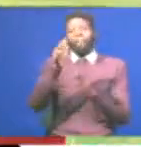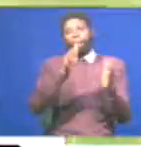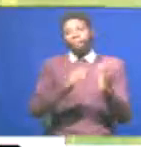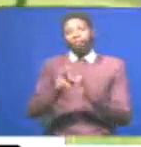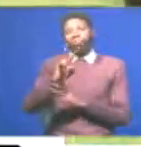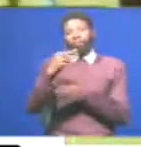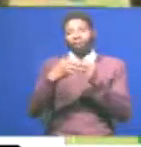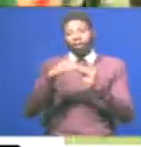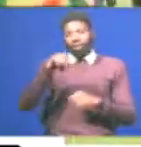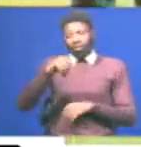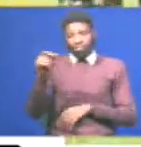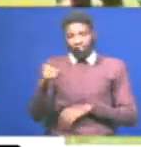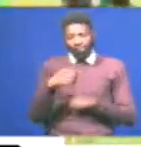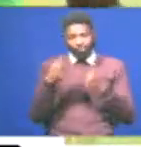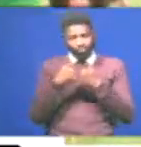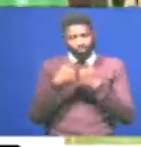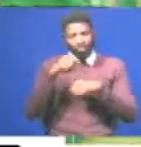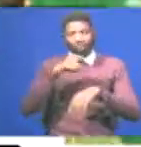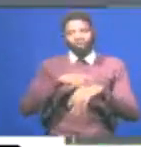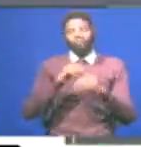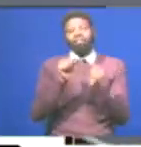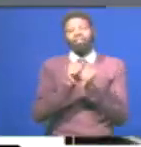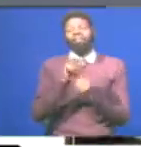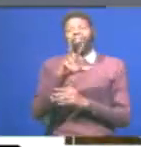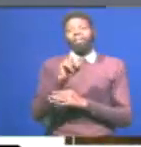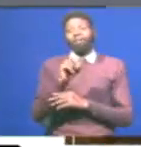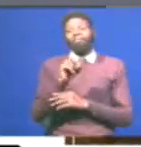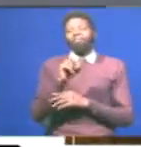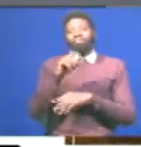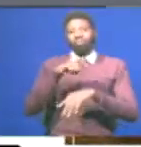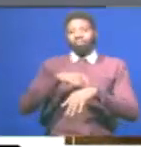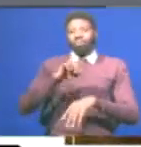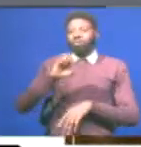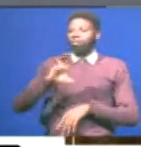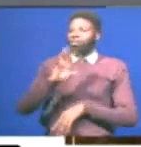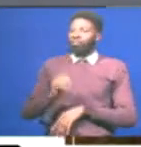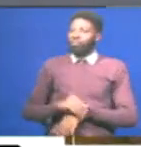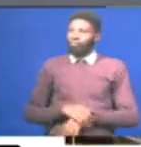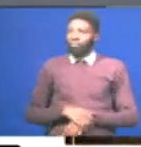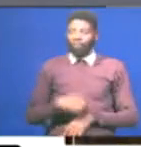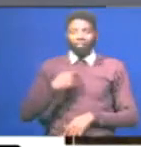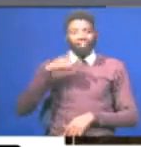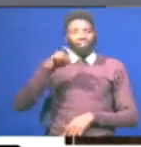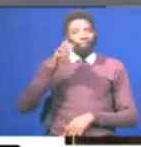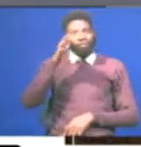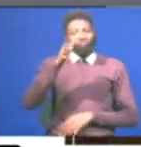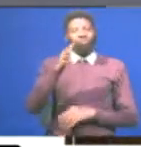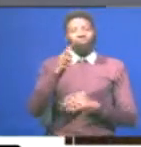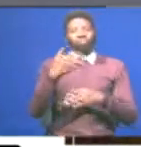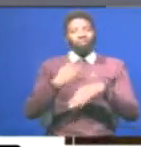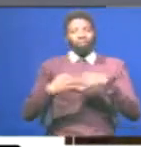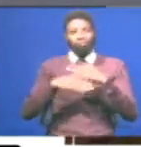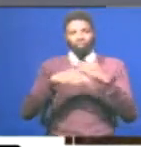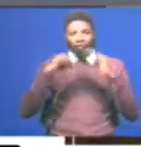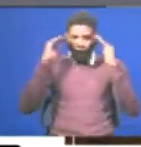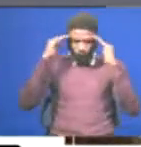this month, kicking off at 10:30 p.m. East African time. I need to build the future also in this way. I cannot live only for today.